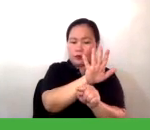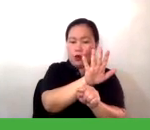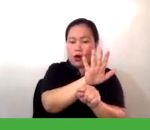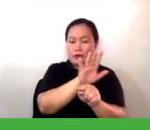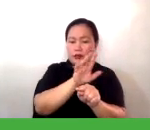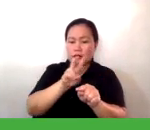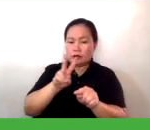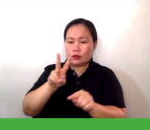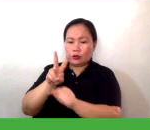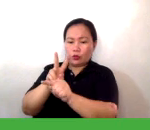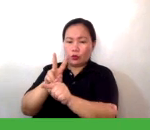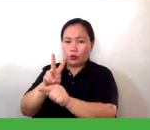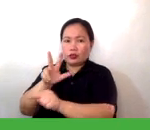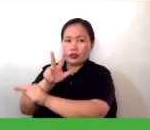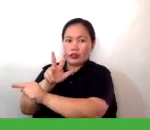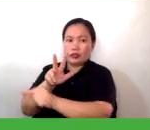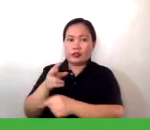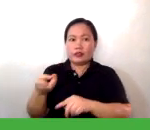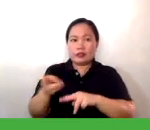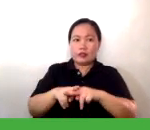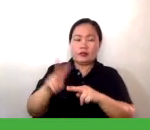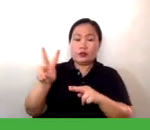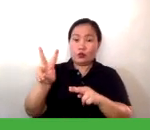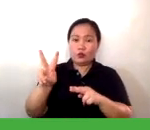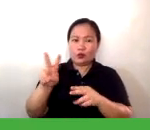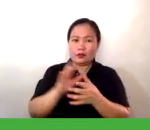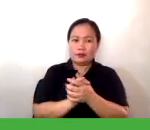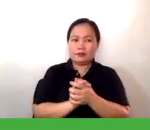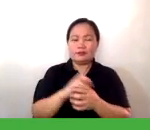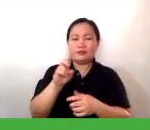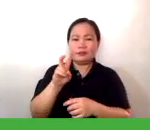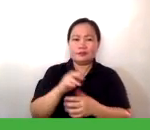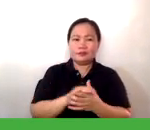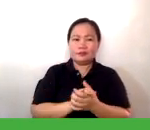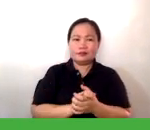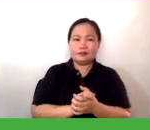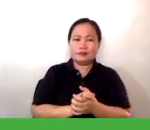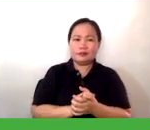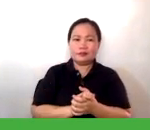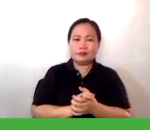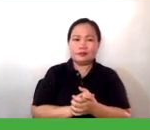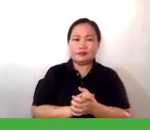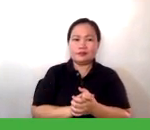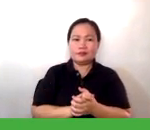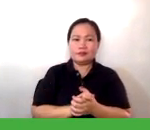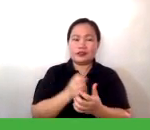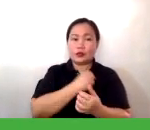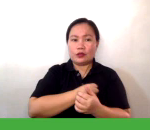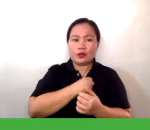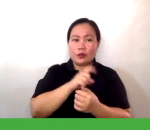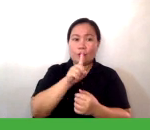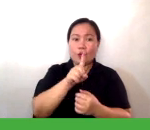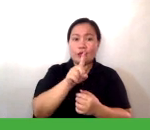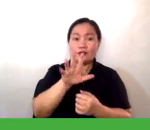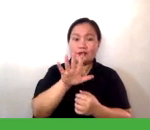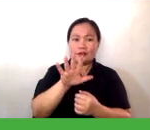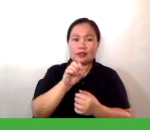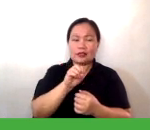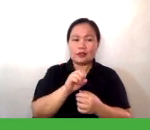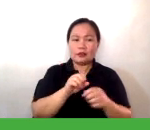How many centimeters? 2 moves ulit. So, ito yung decimal point mo. 1, 2. So, merong isang bakante. So, that is